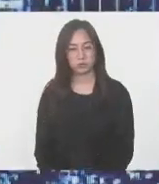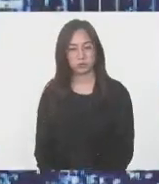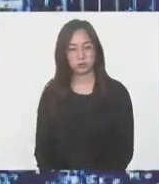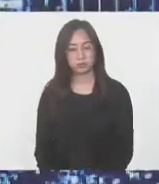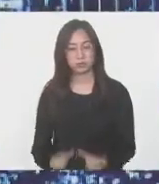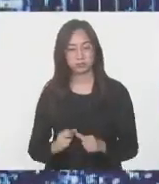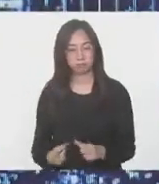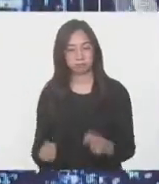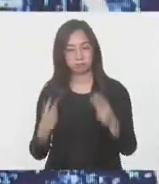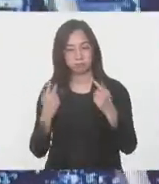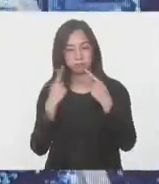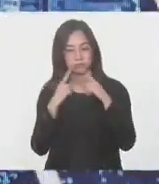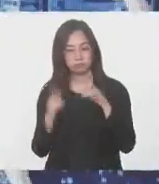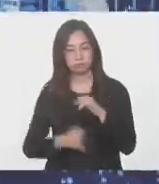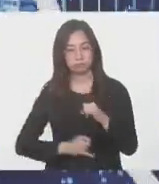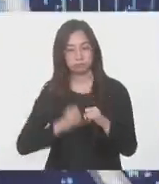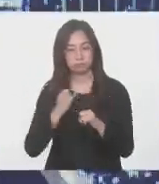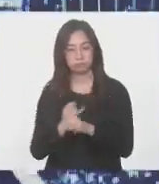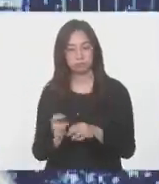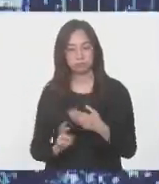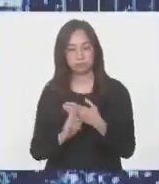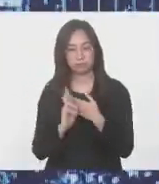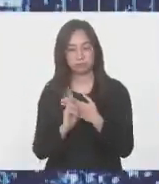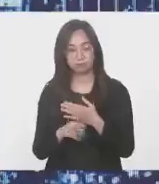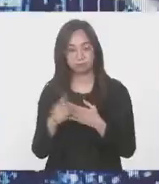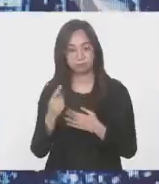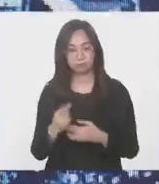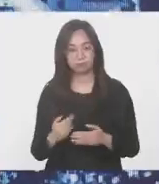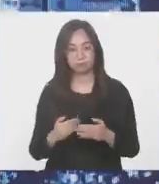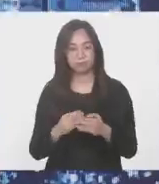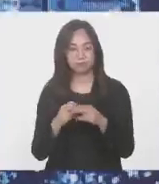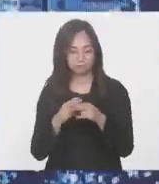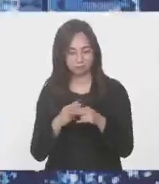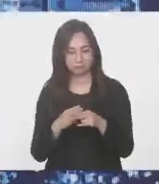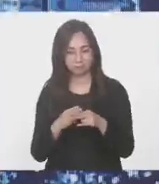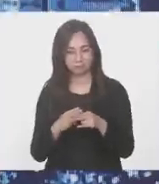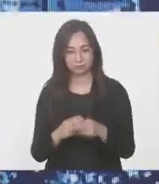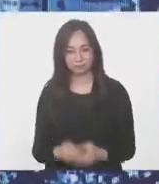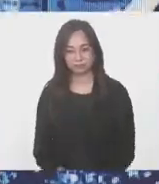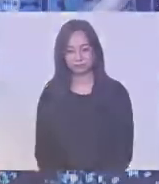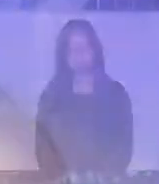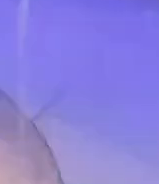Stay tuned, Matana Agila International will return after a short break.